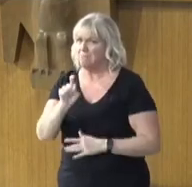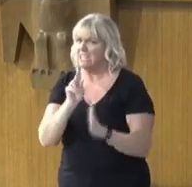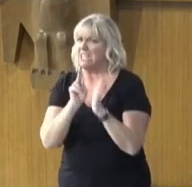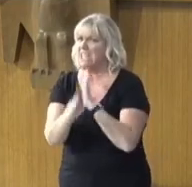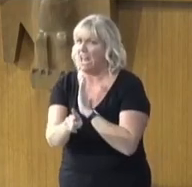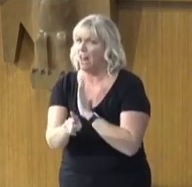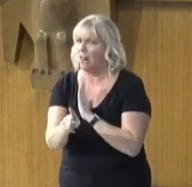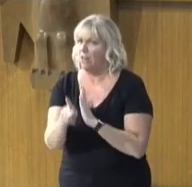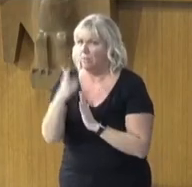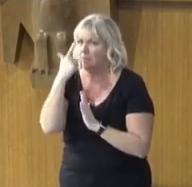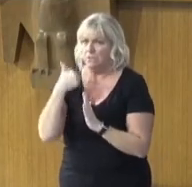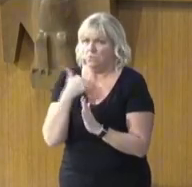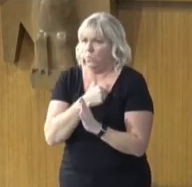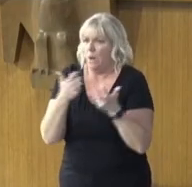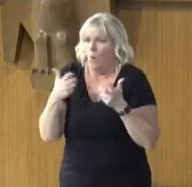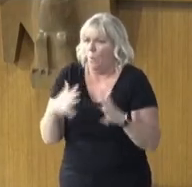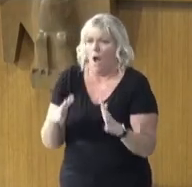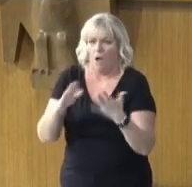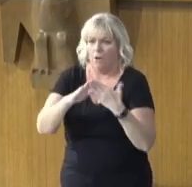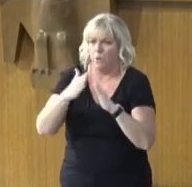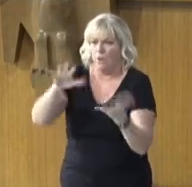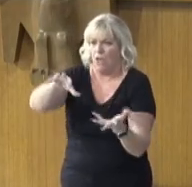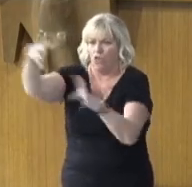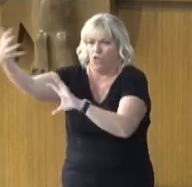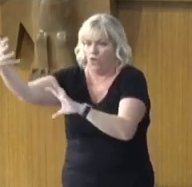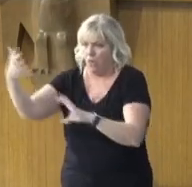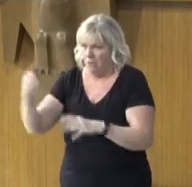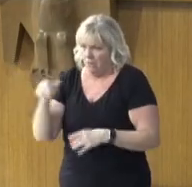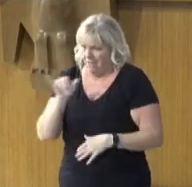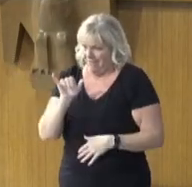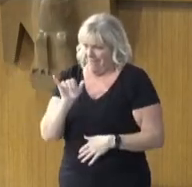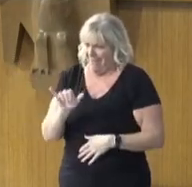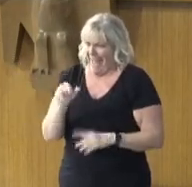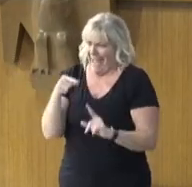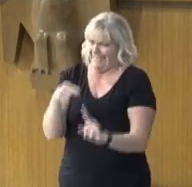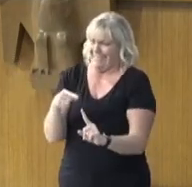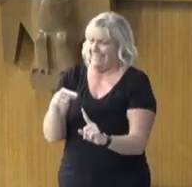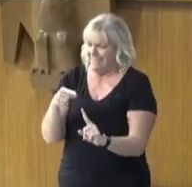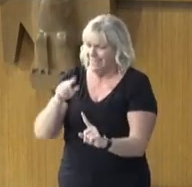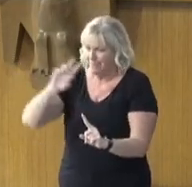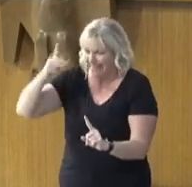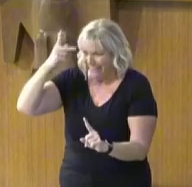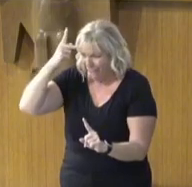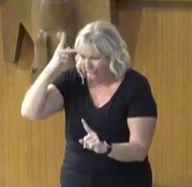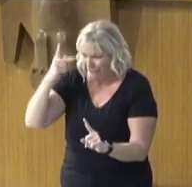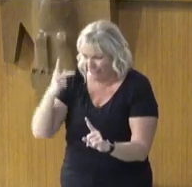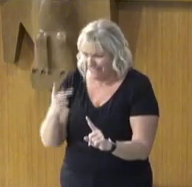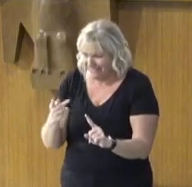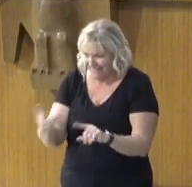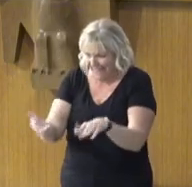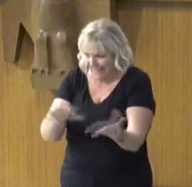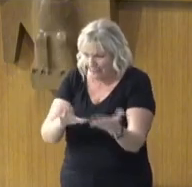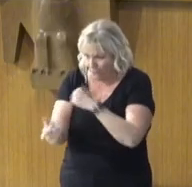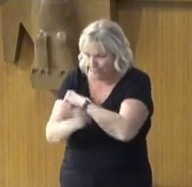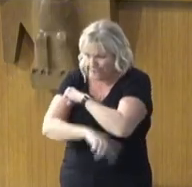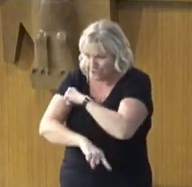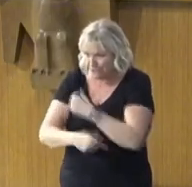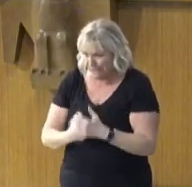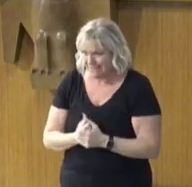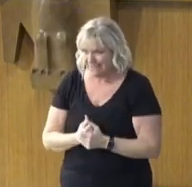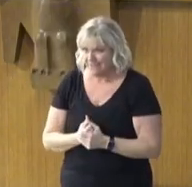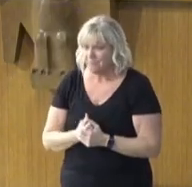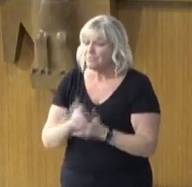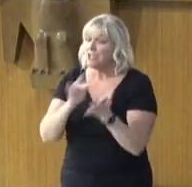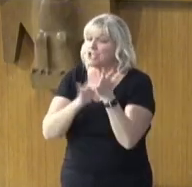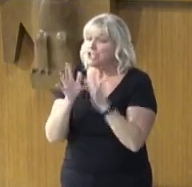civil unrest. It doesn't get any more political than capital punishment. Even Jesus' disciples,